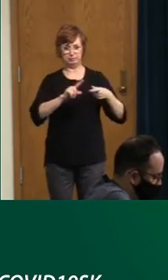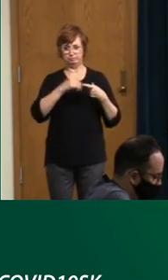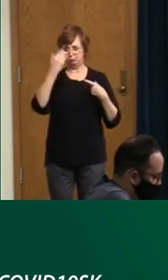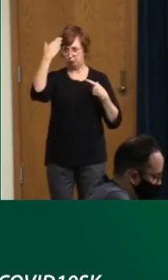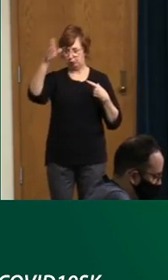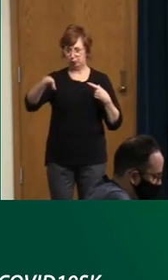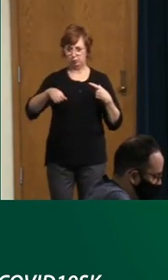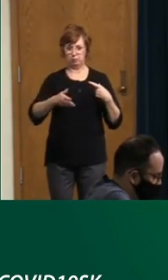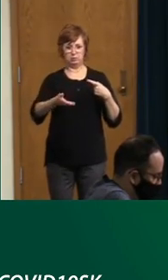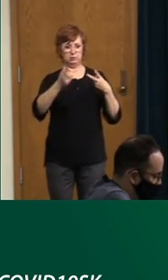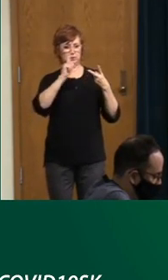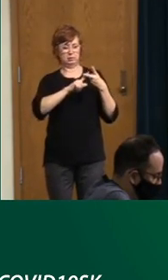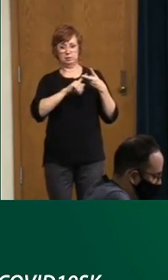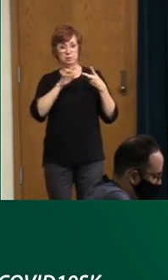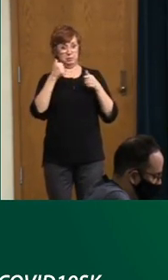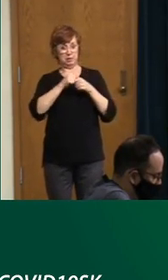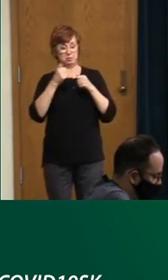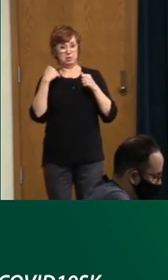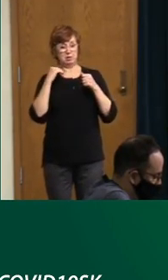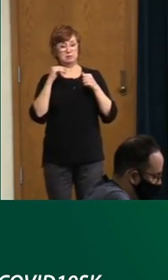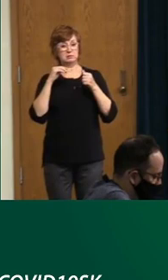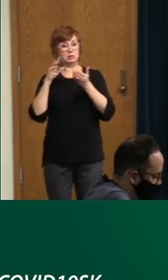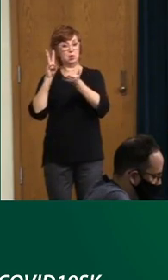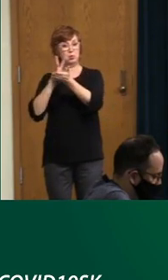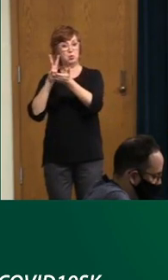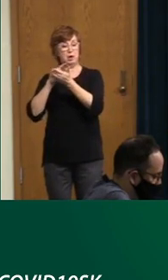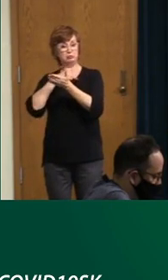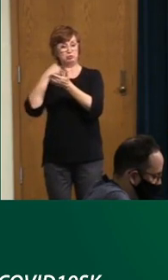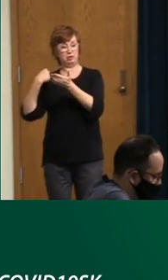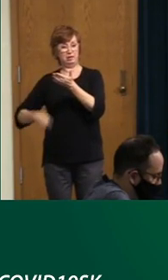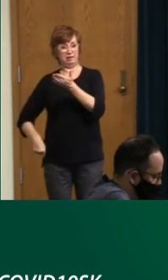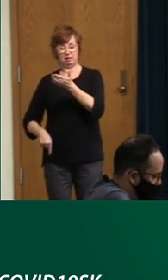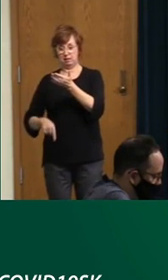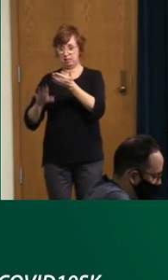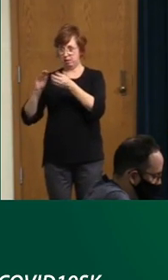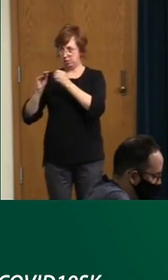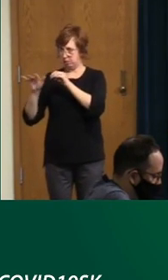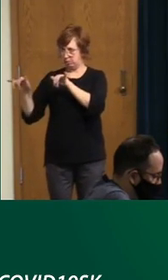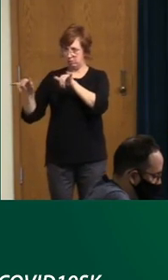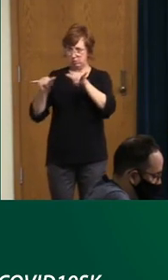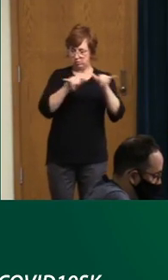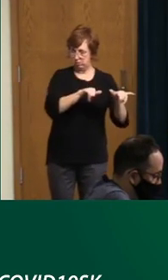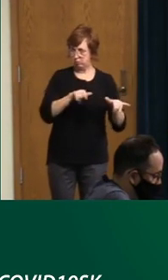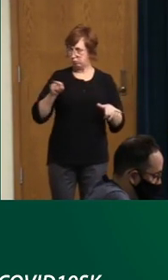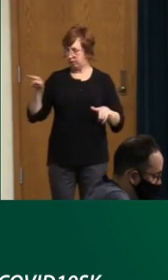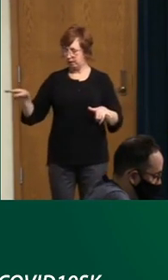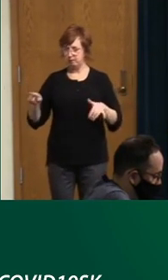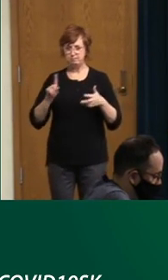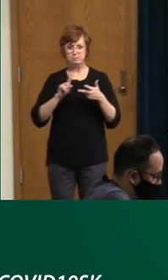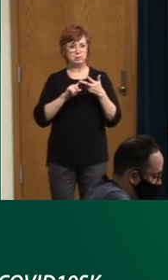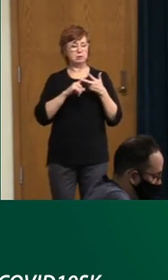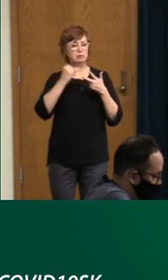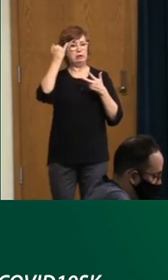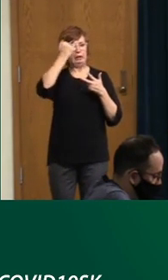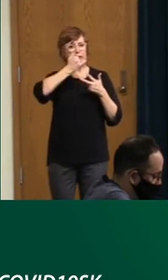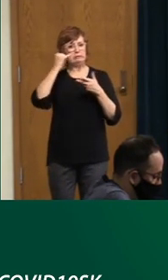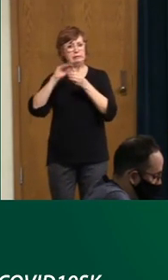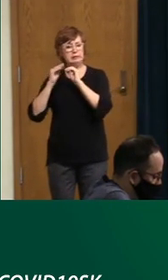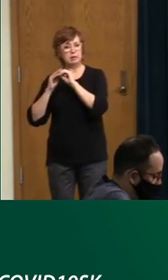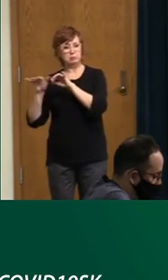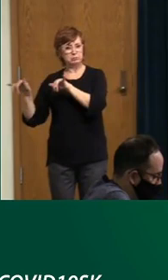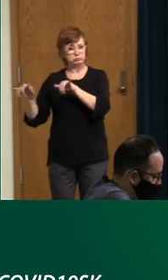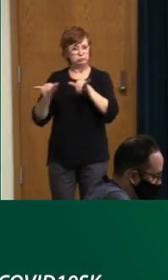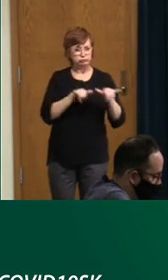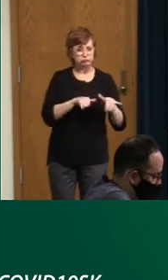Shahab had mentioned, the modeling that was coming out of Wuhan. We were also looking at the modeling which was coming out of Italy and some